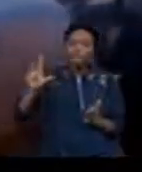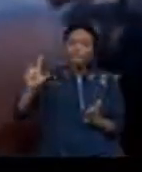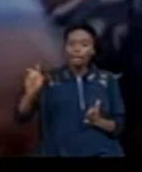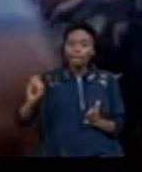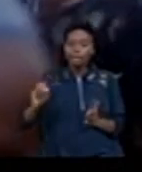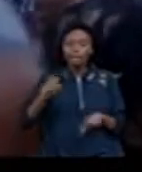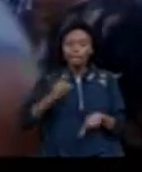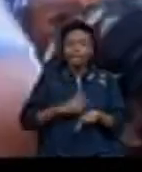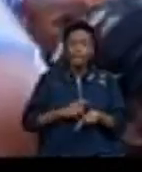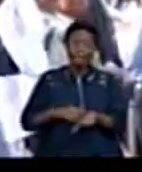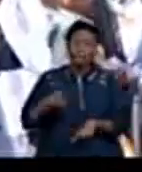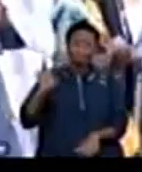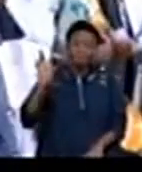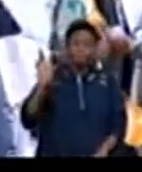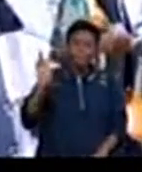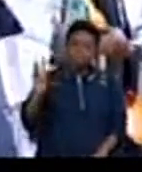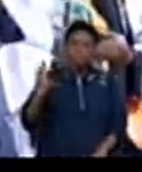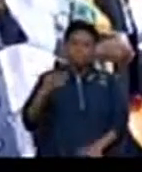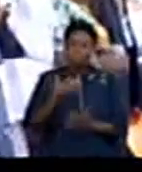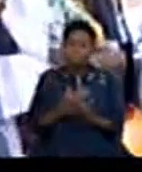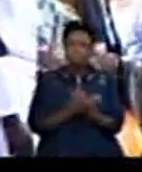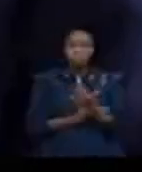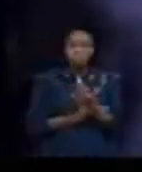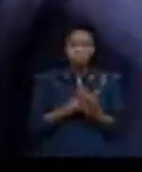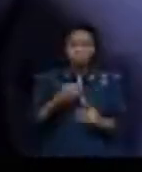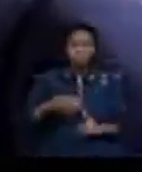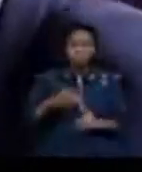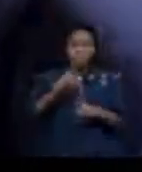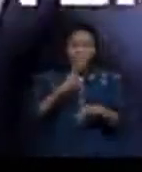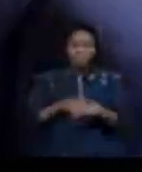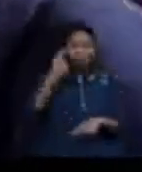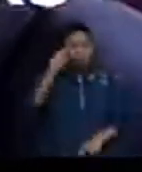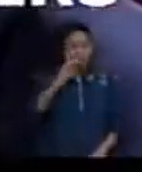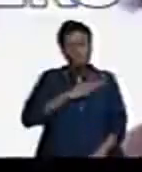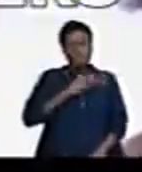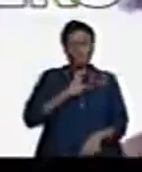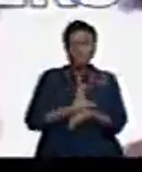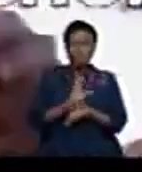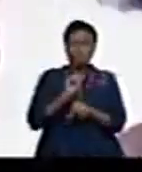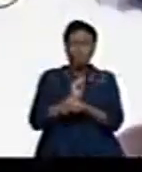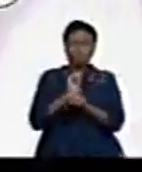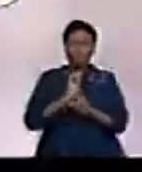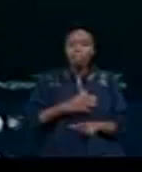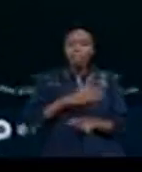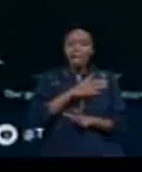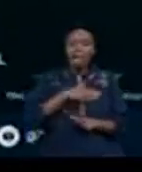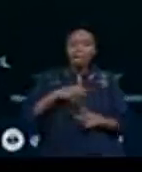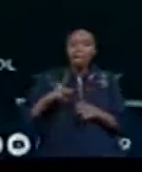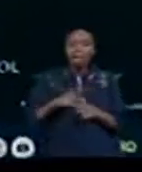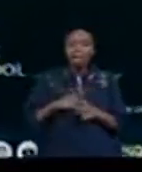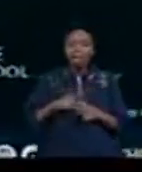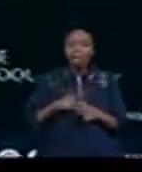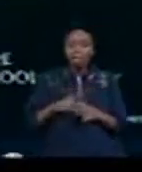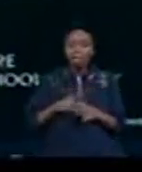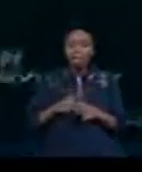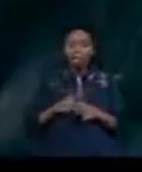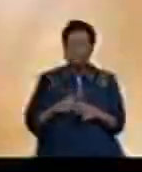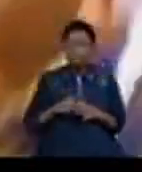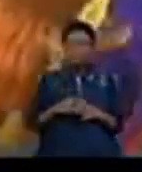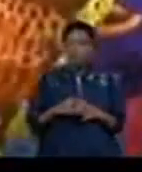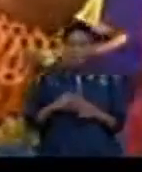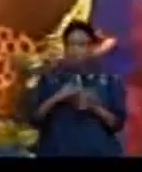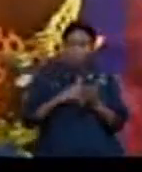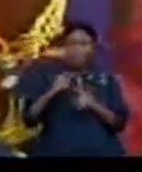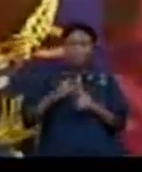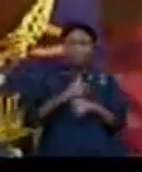0700 hours GMT. A special time for ministers, church workers, and professionals to be purged for more fruitfulness. A